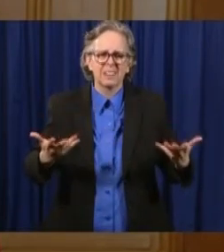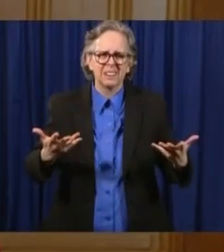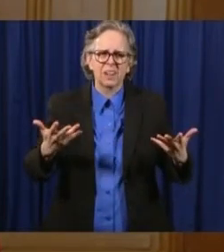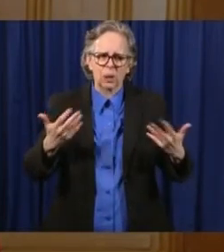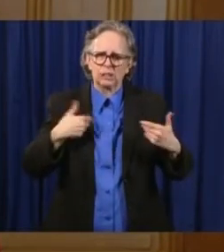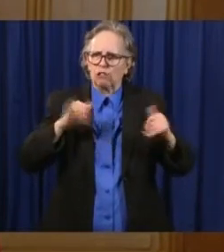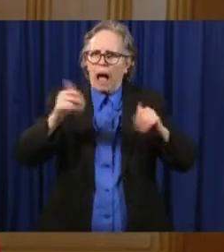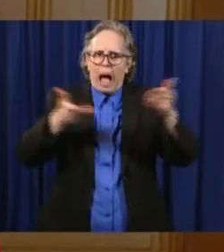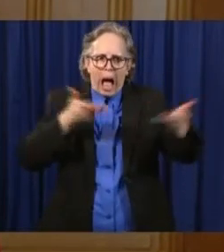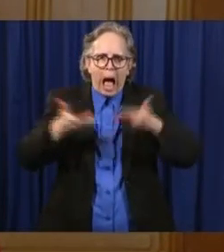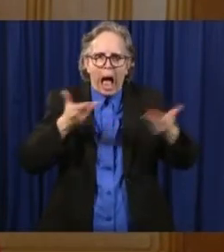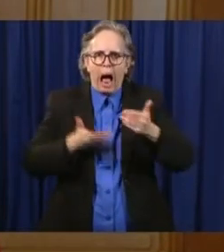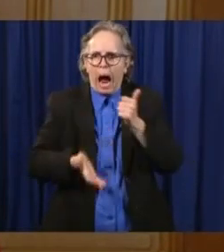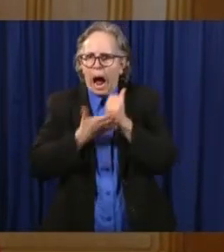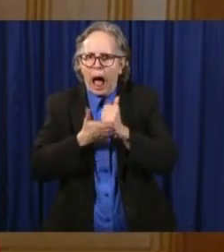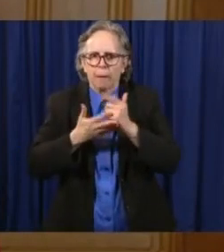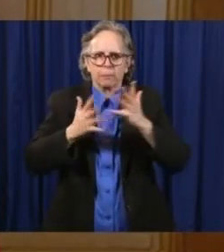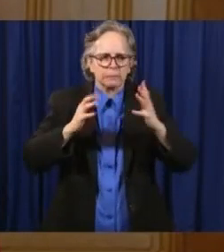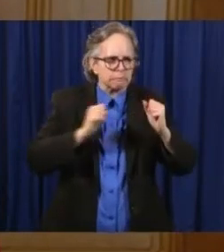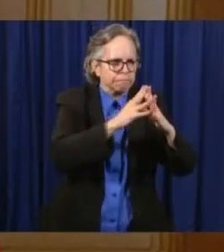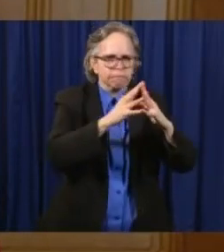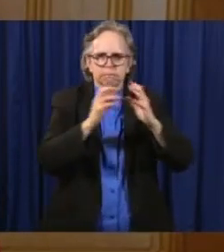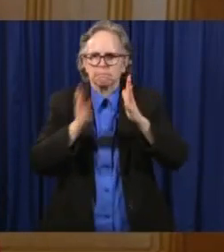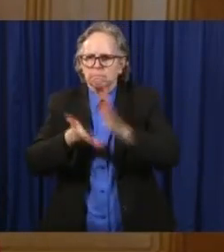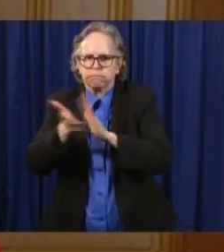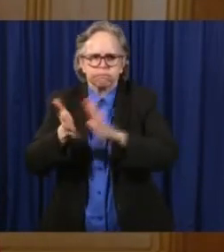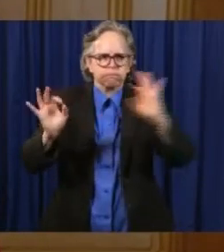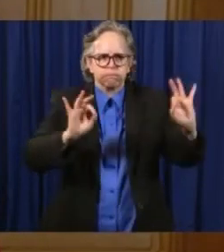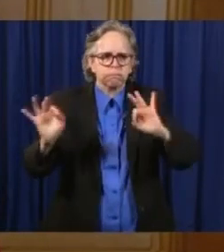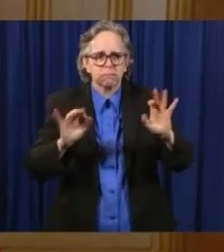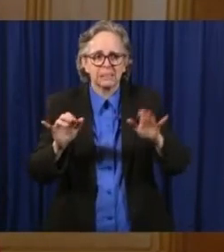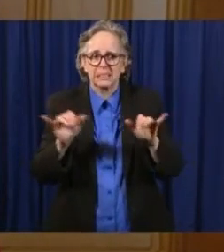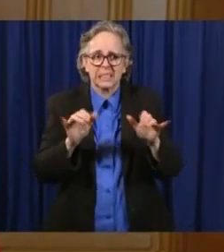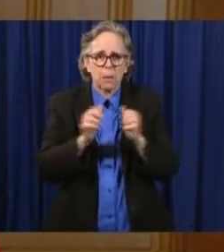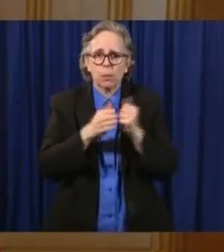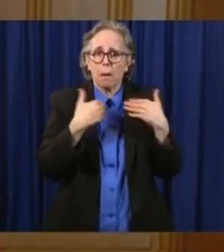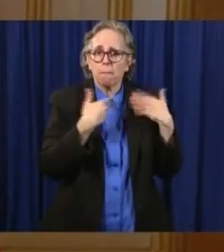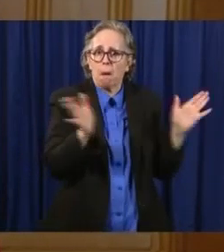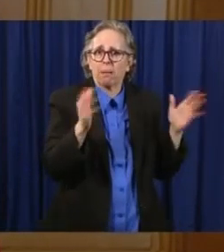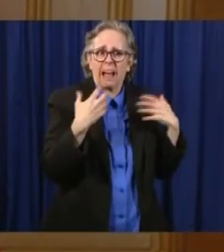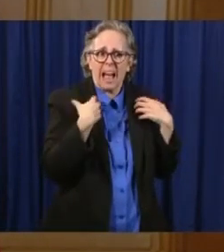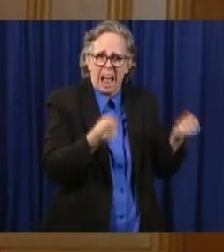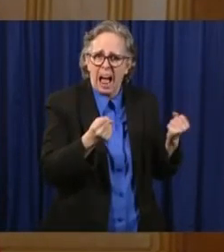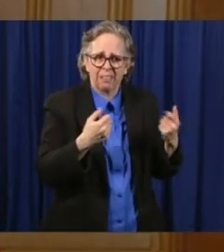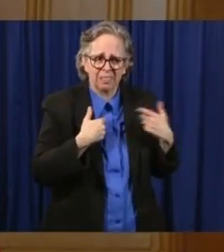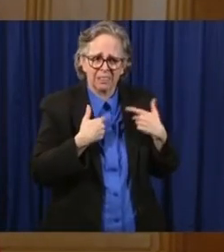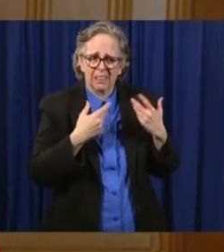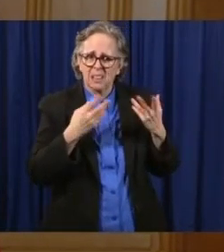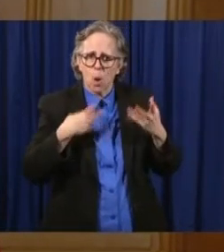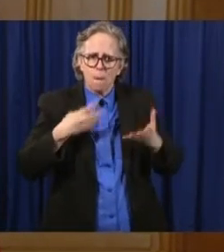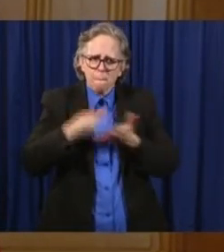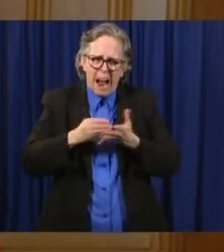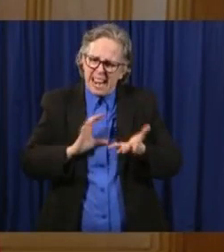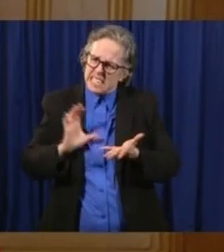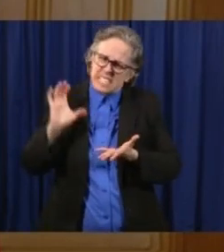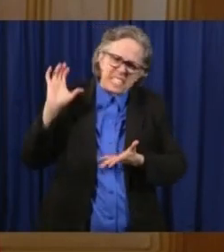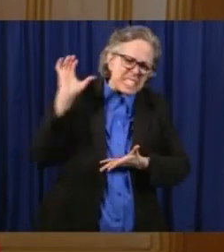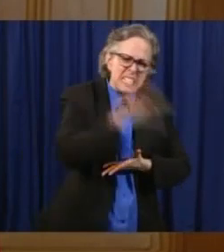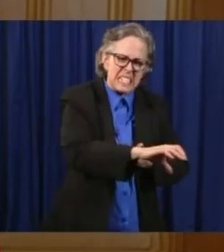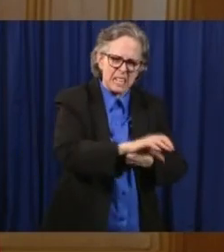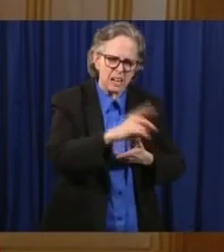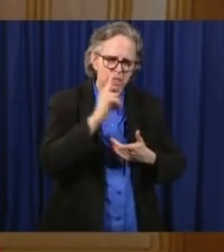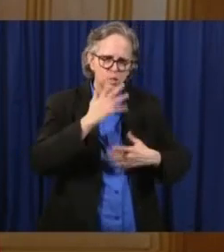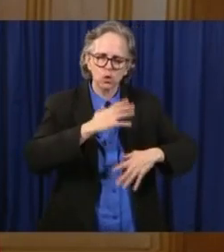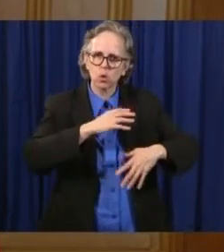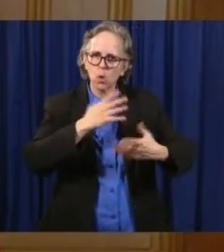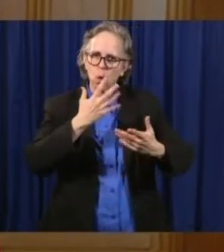their positions in regard to what's going on with public health and the expenditure of money in regard to the coronavirus. As